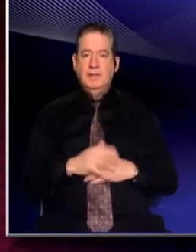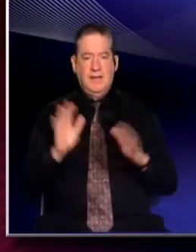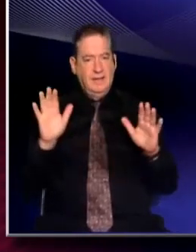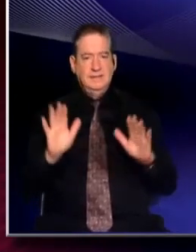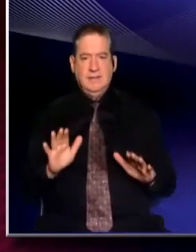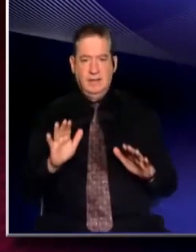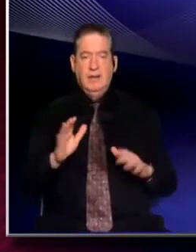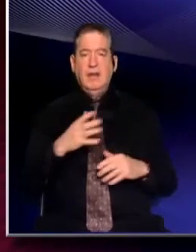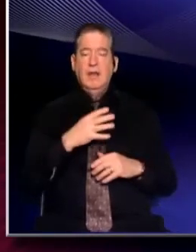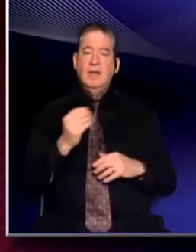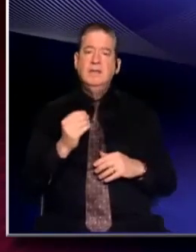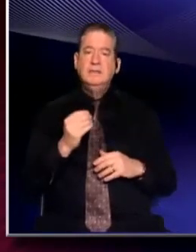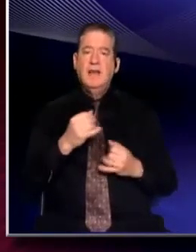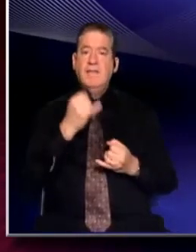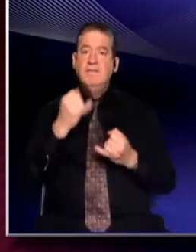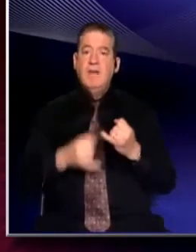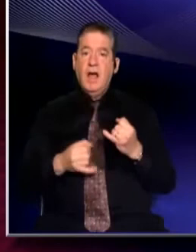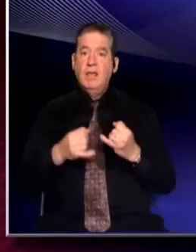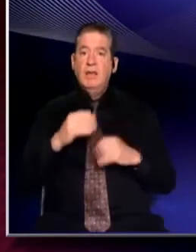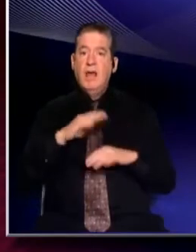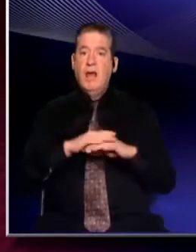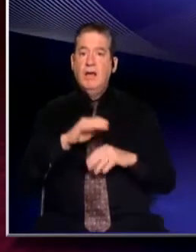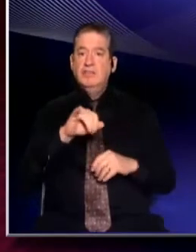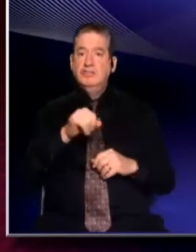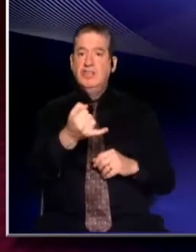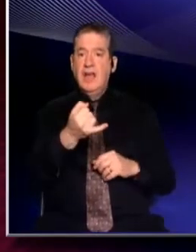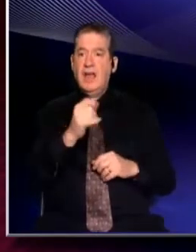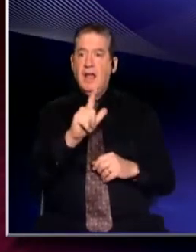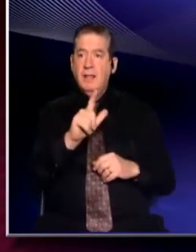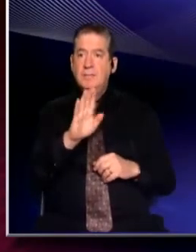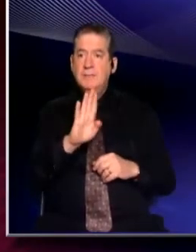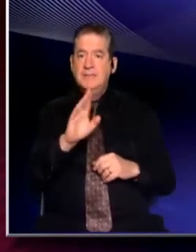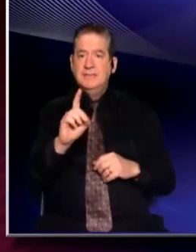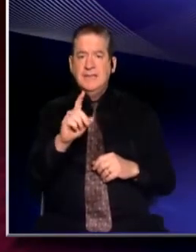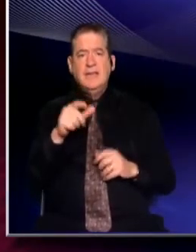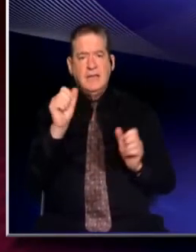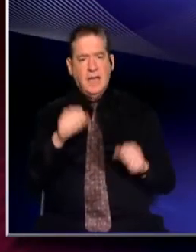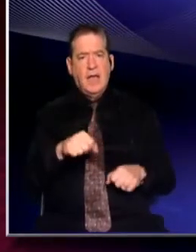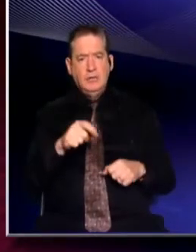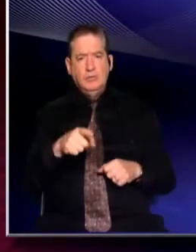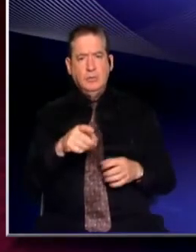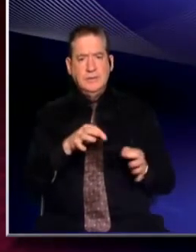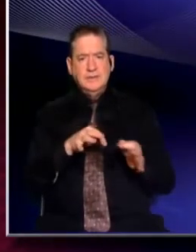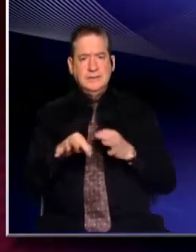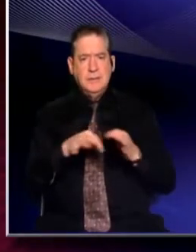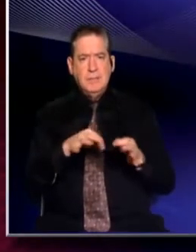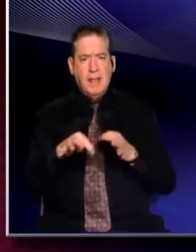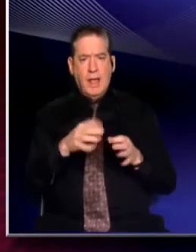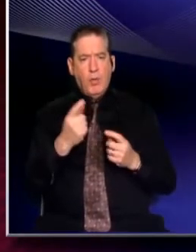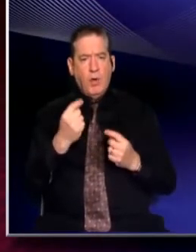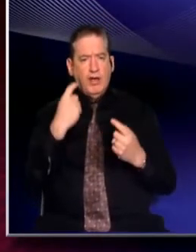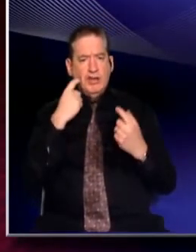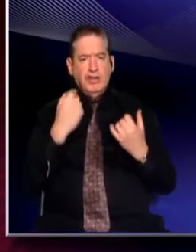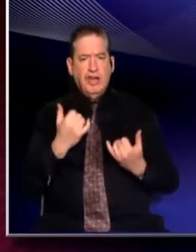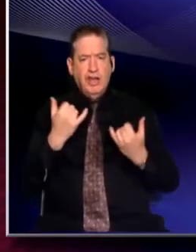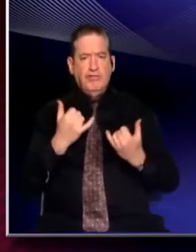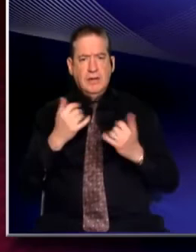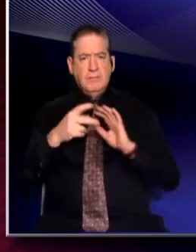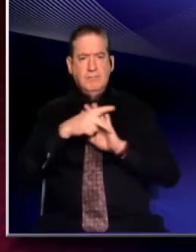Excellent. And finally, on the JLBD, can you explain what current policy we